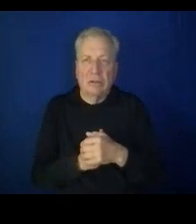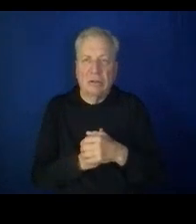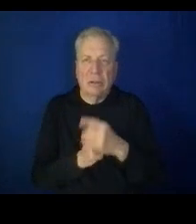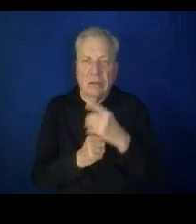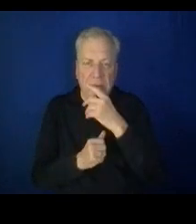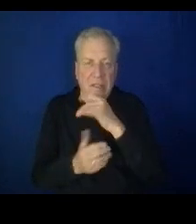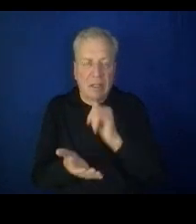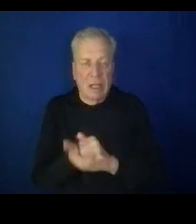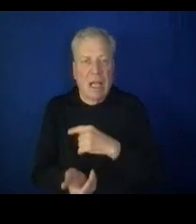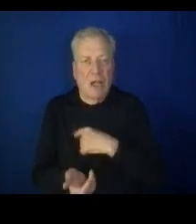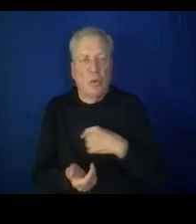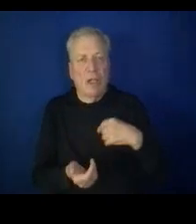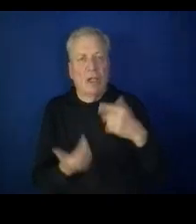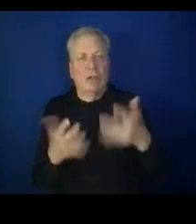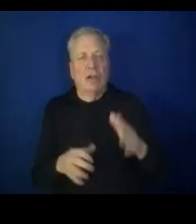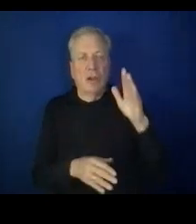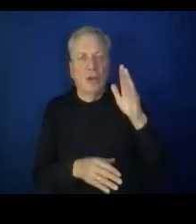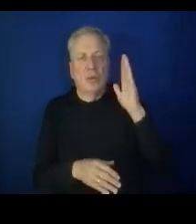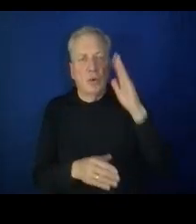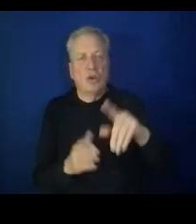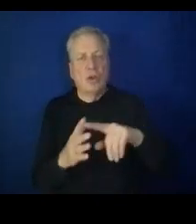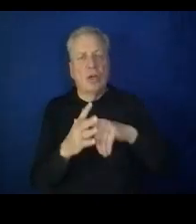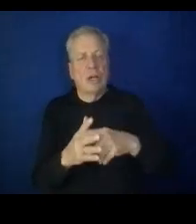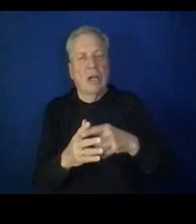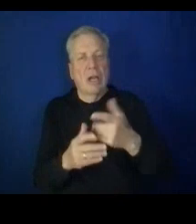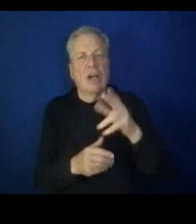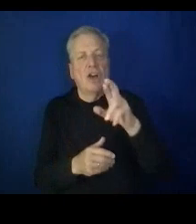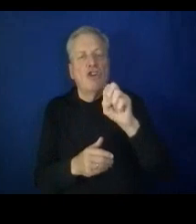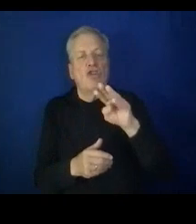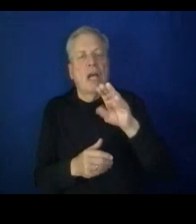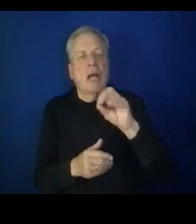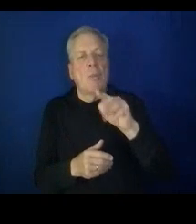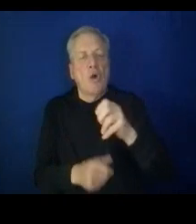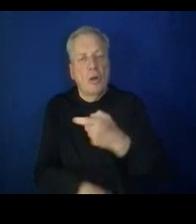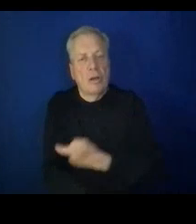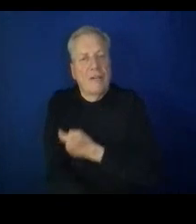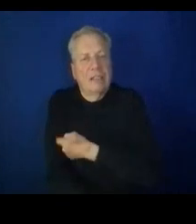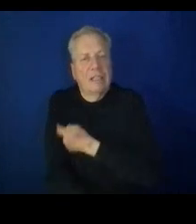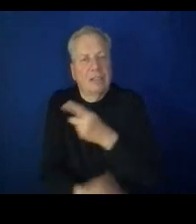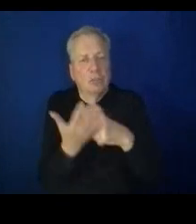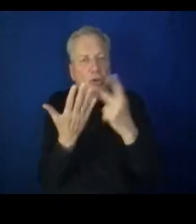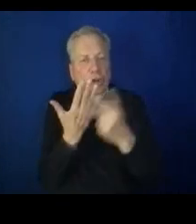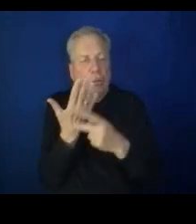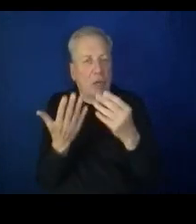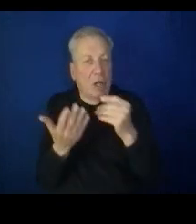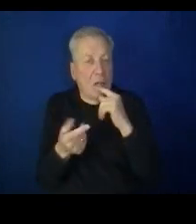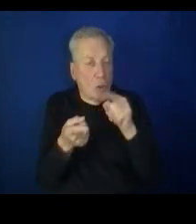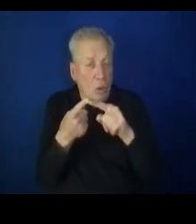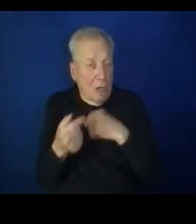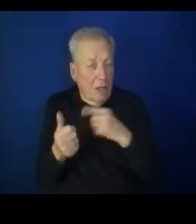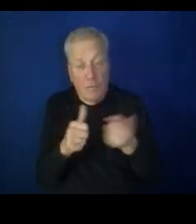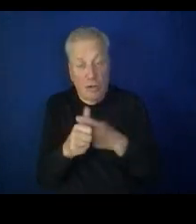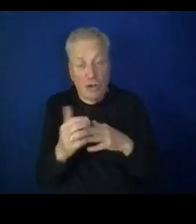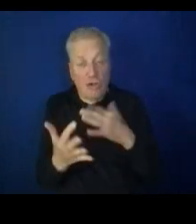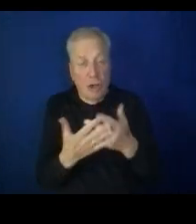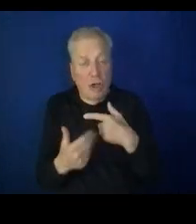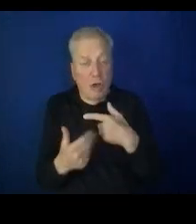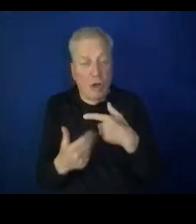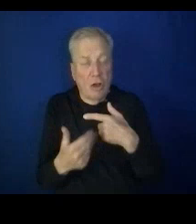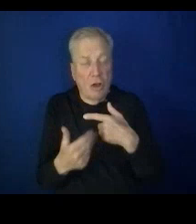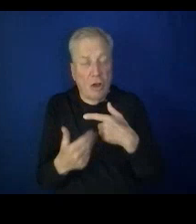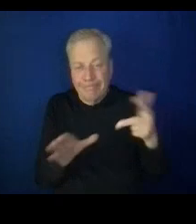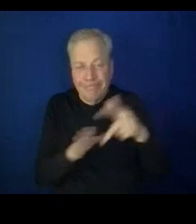that we would implement a remote vaccination program in the park. And when I first got here, I would ride horseback trying